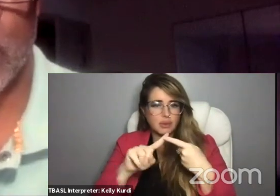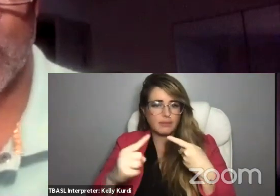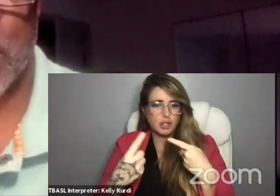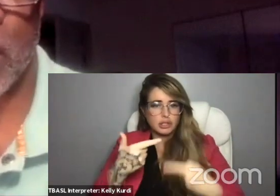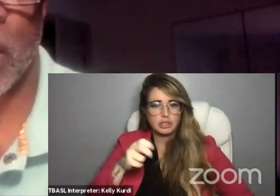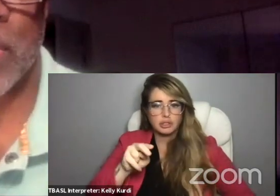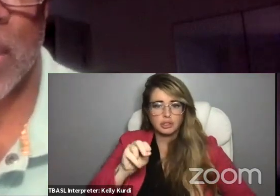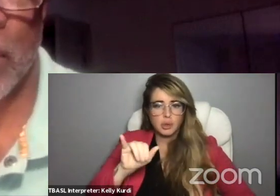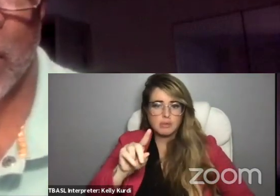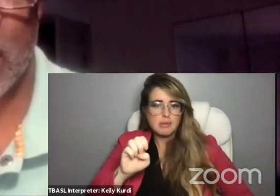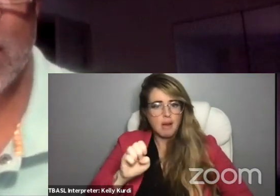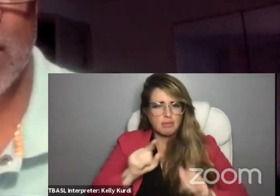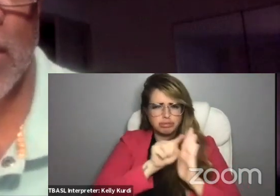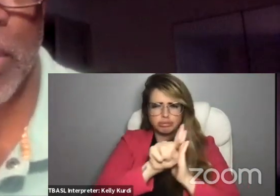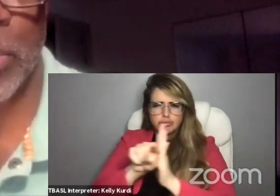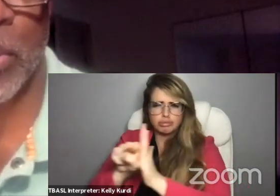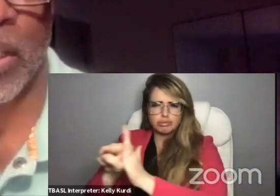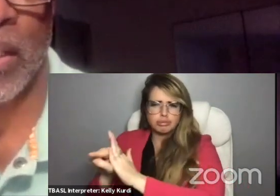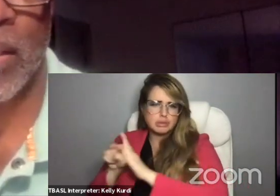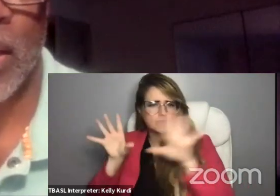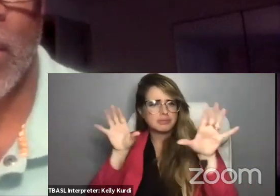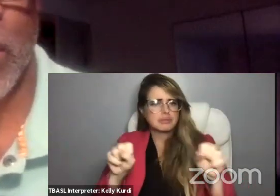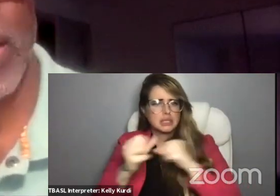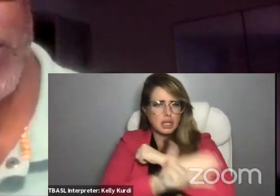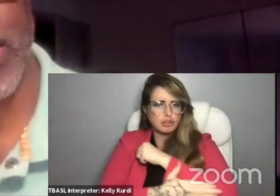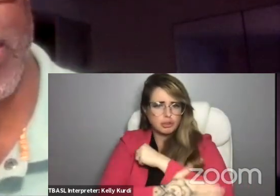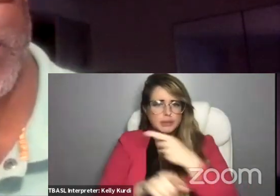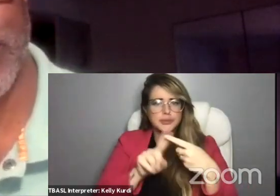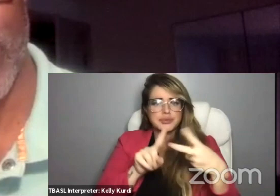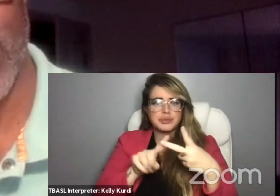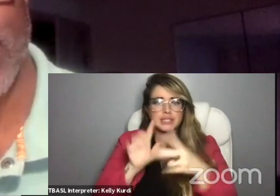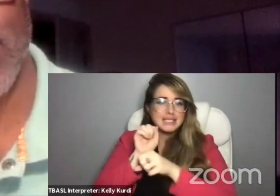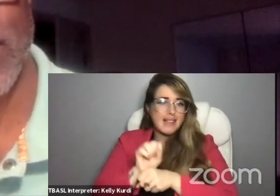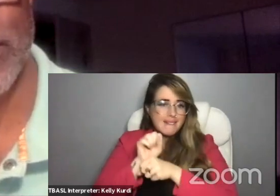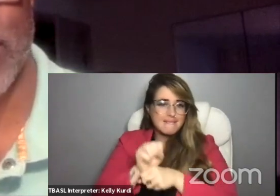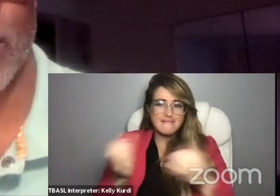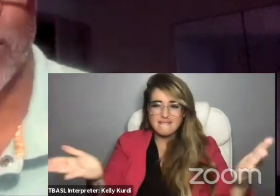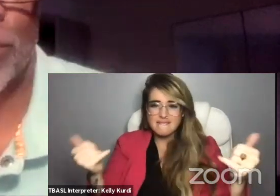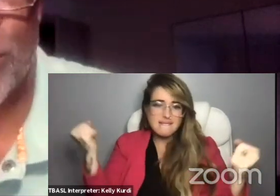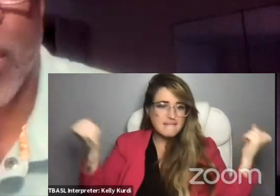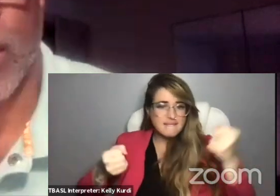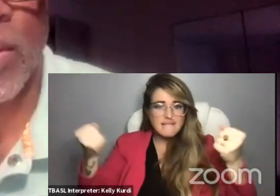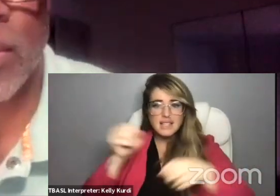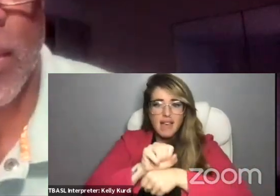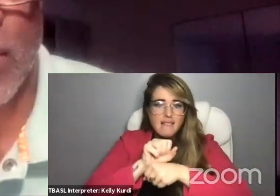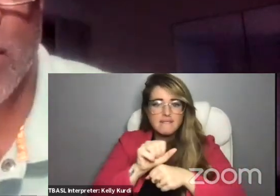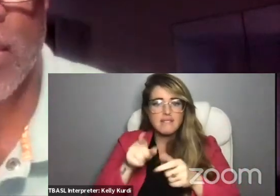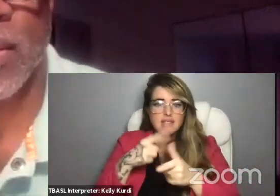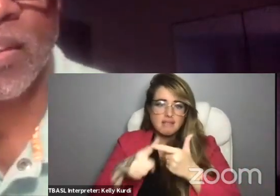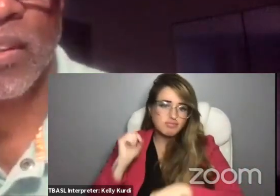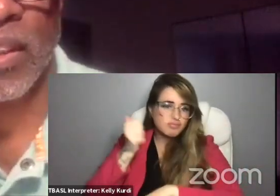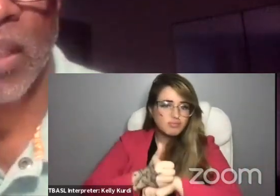And the original sin of slavery, let's enslave people and create a great country for us. Us